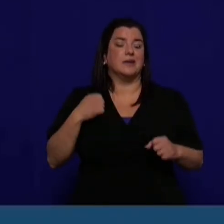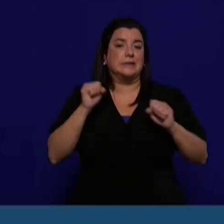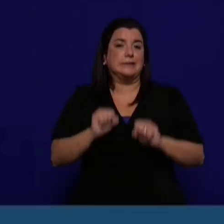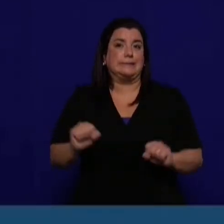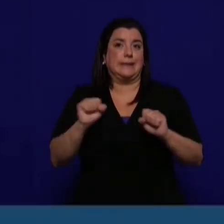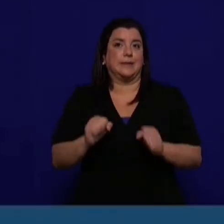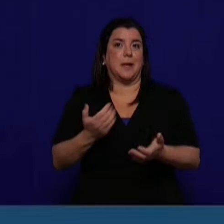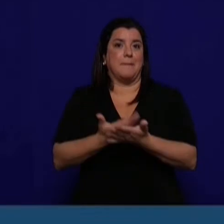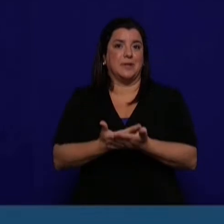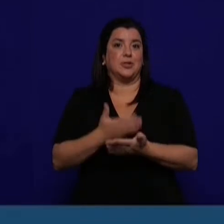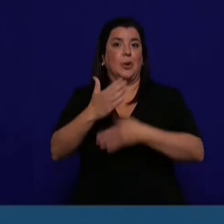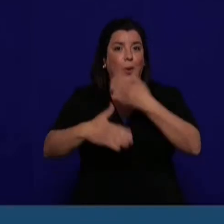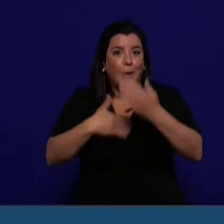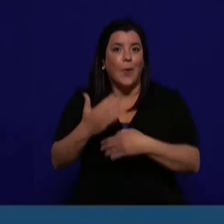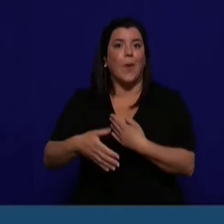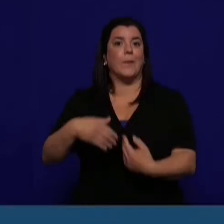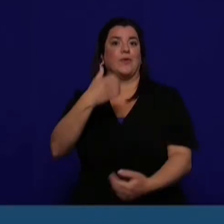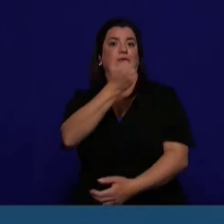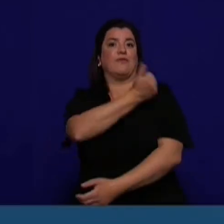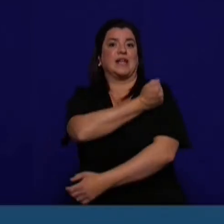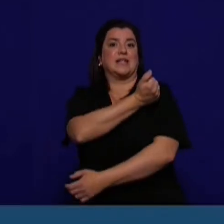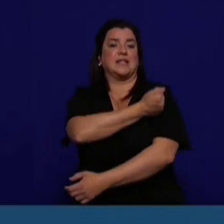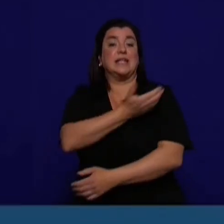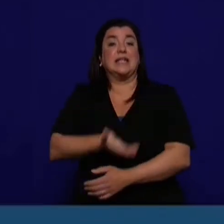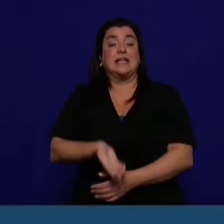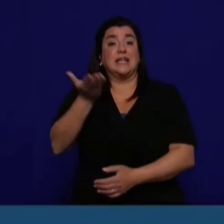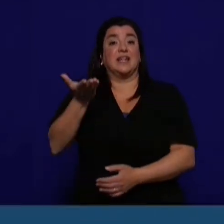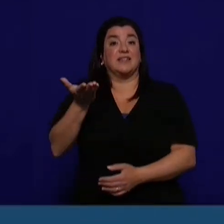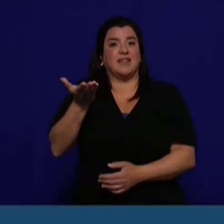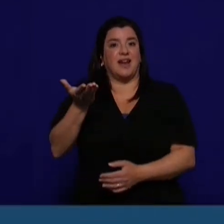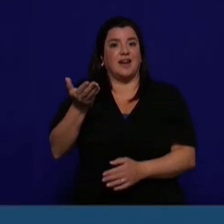ikollna l-proporzjonijiet ta' nies li huma aktar ta'